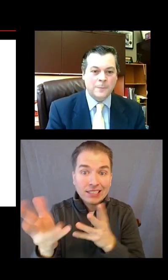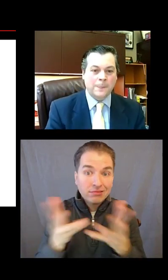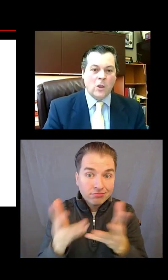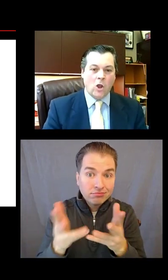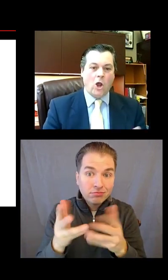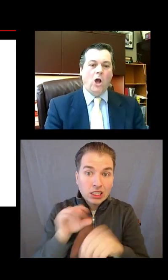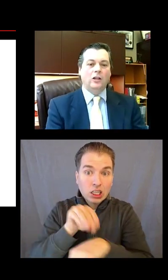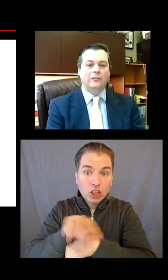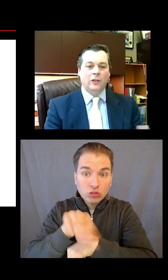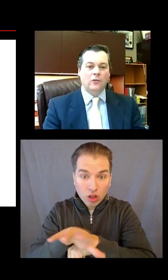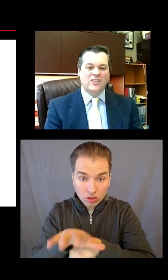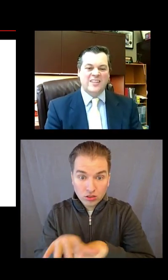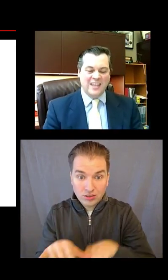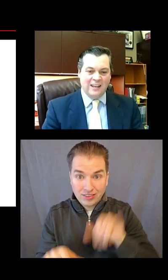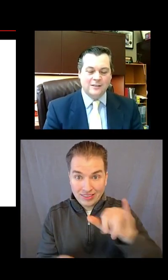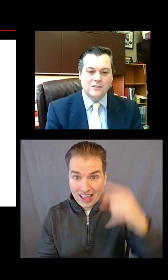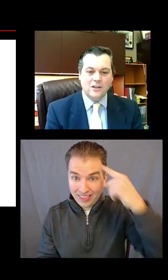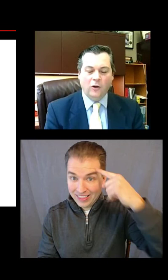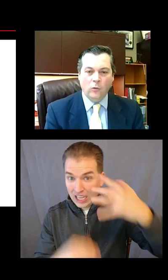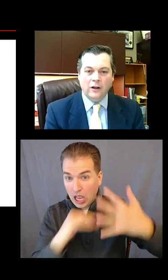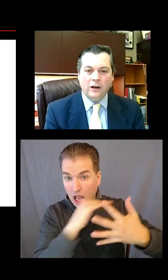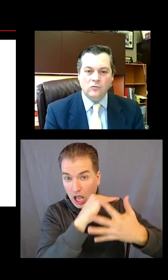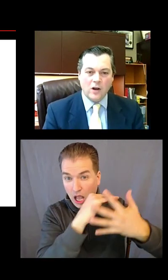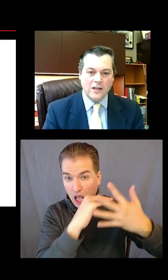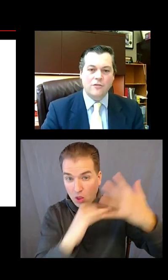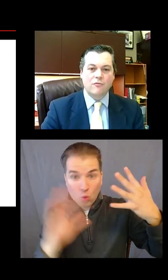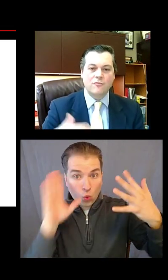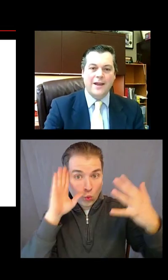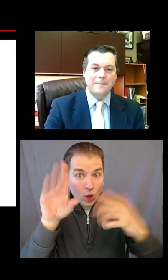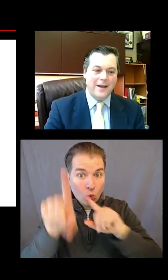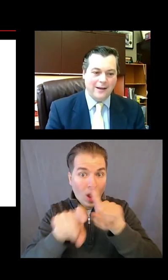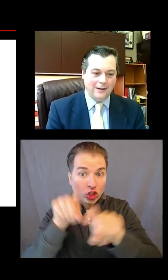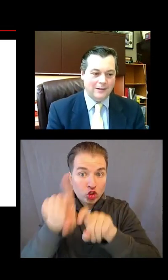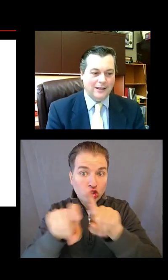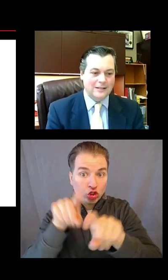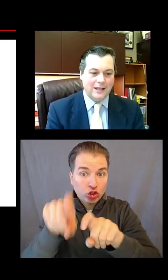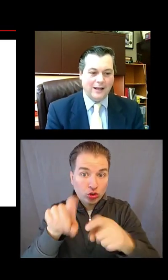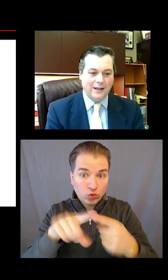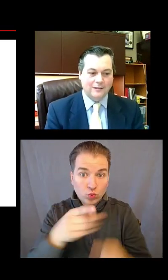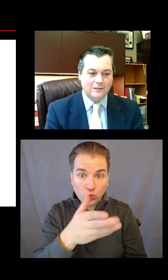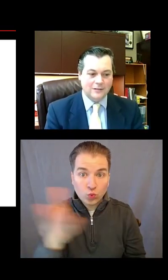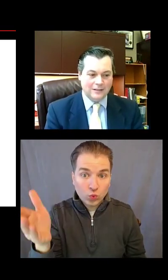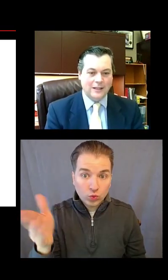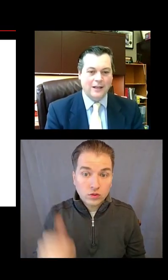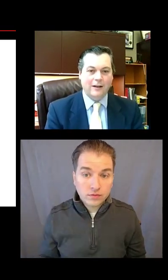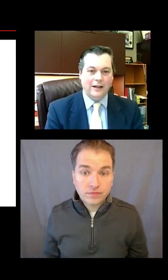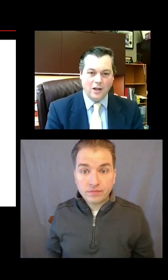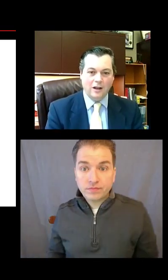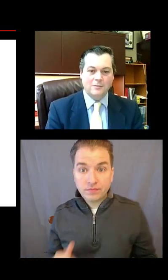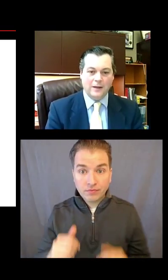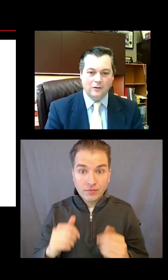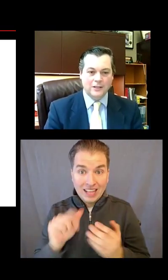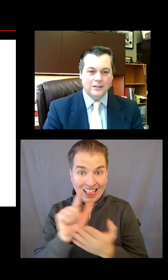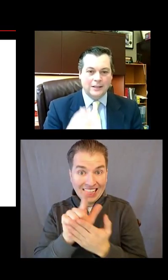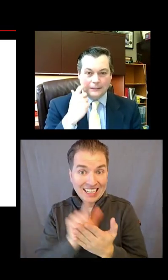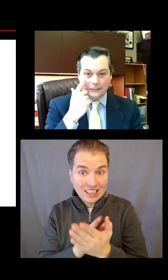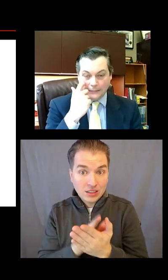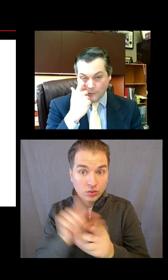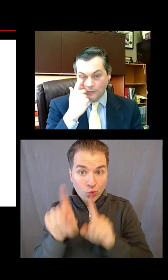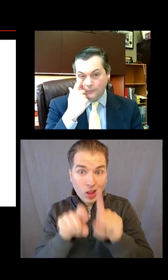call. All of those things are what are running through my mind as I sit there and I talk